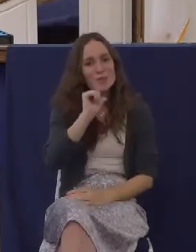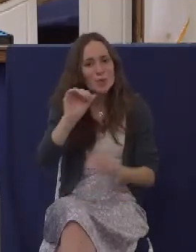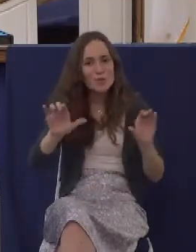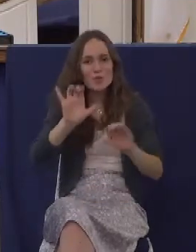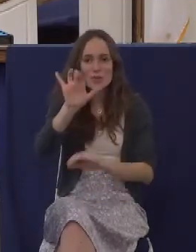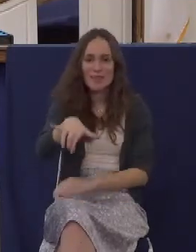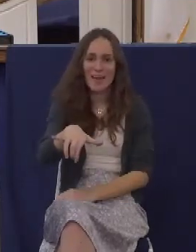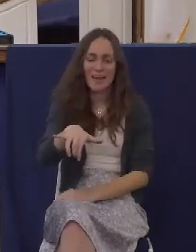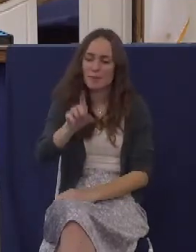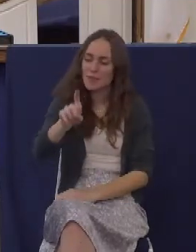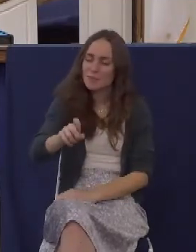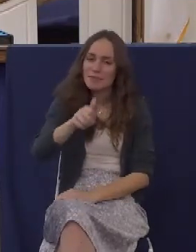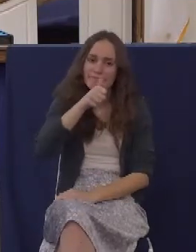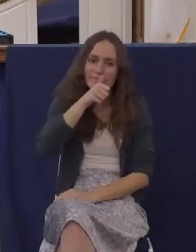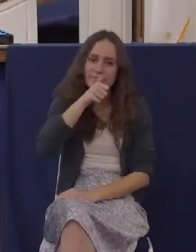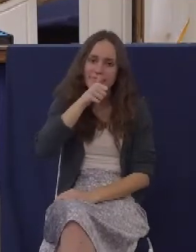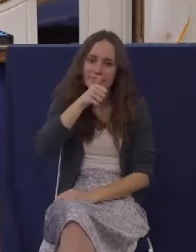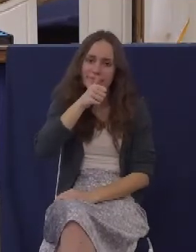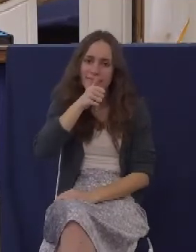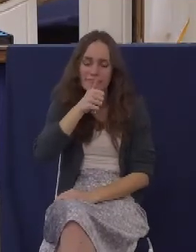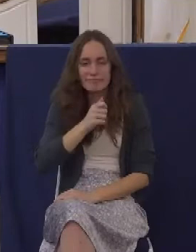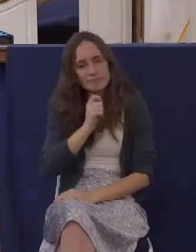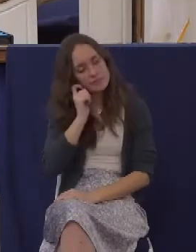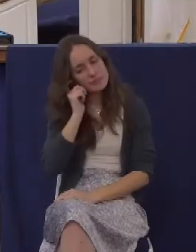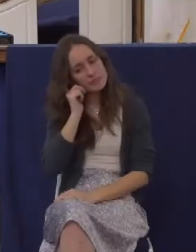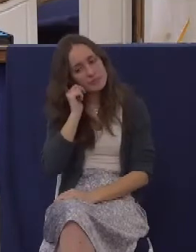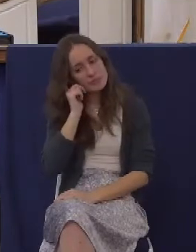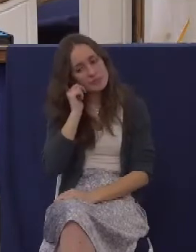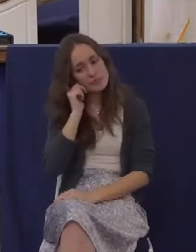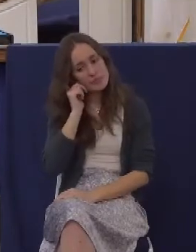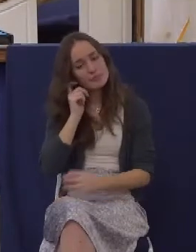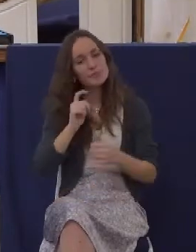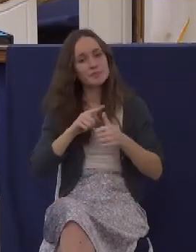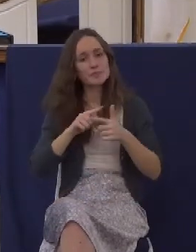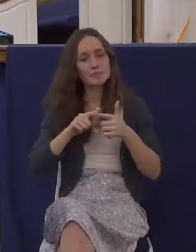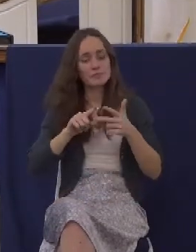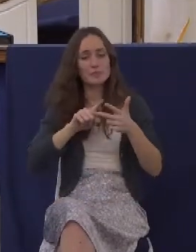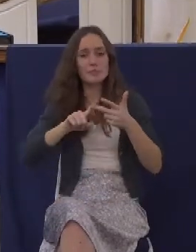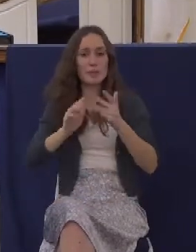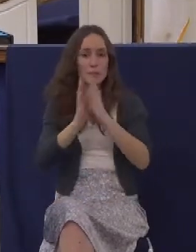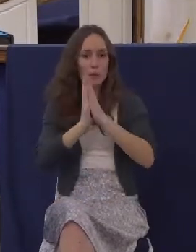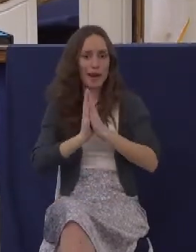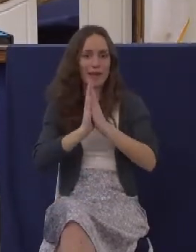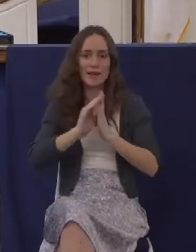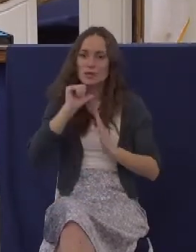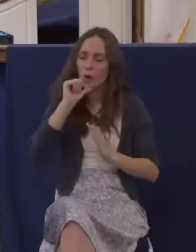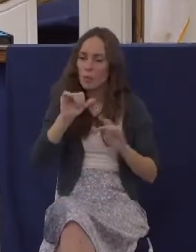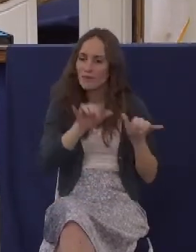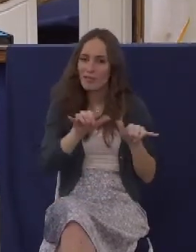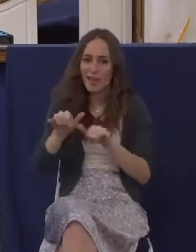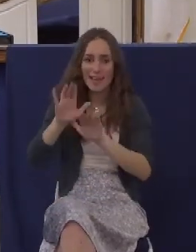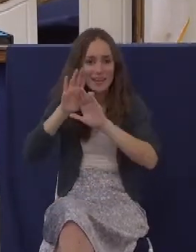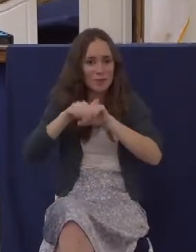That should be done in secret. And the other thing is praying. Don't be like the hypocrites to be pray to be seen of men.